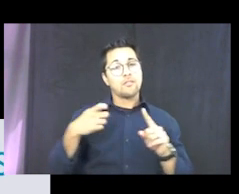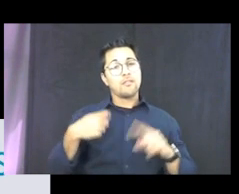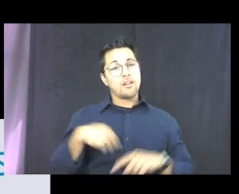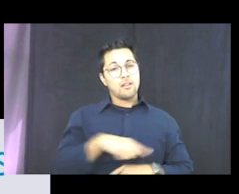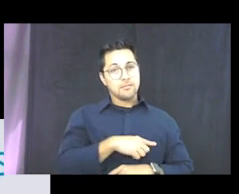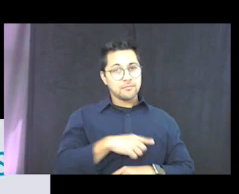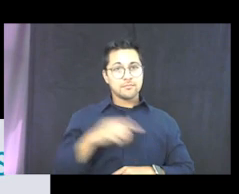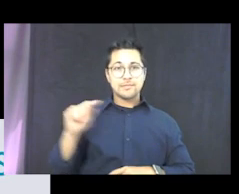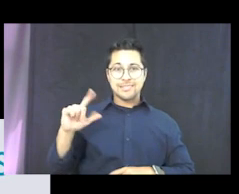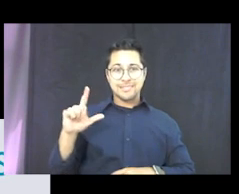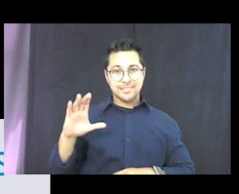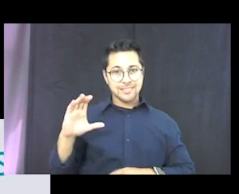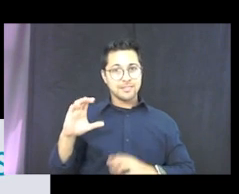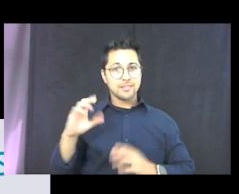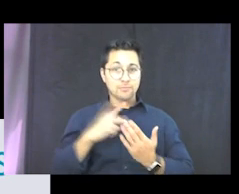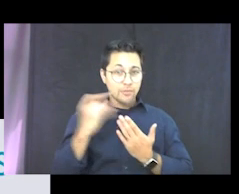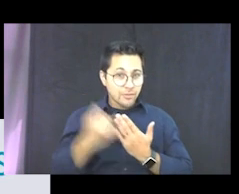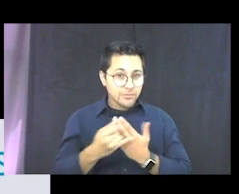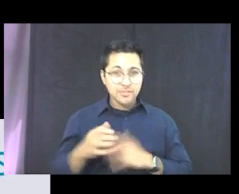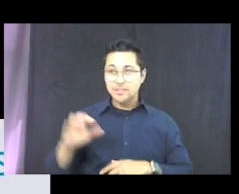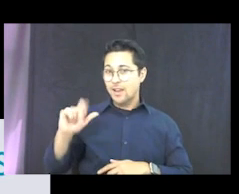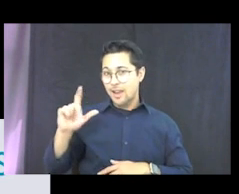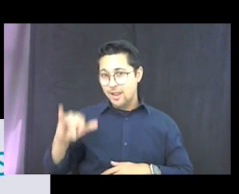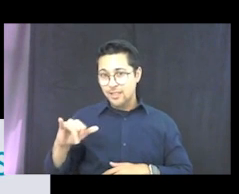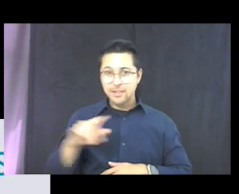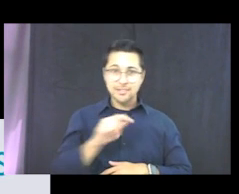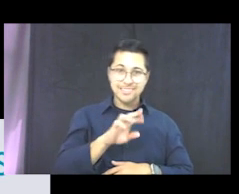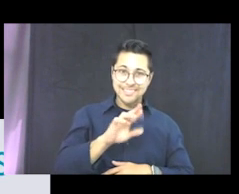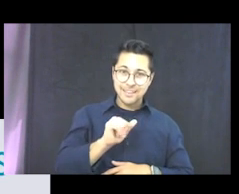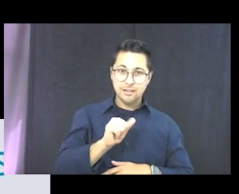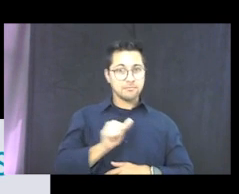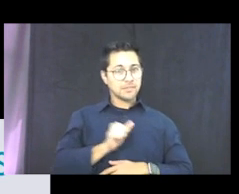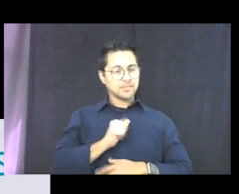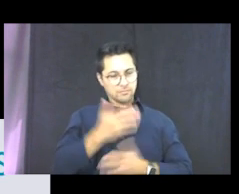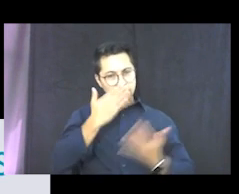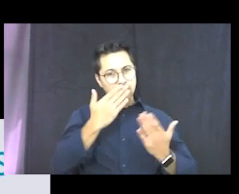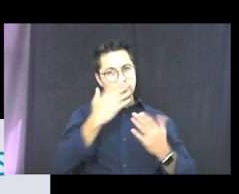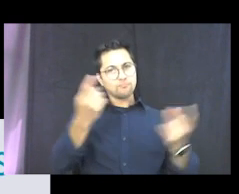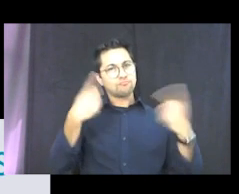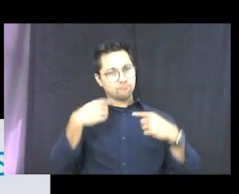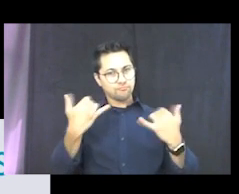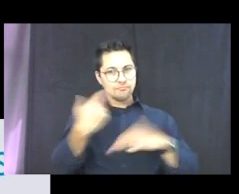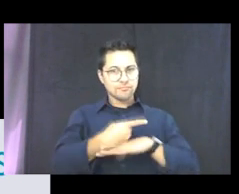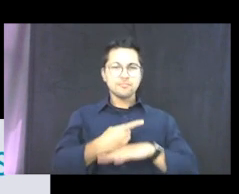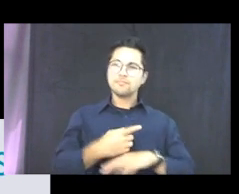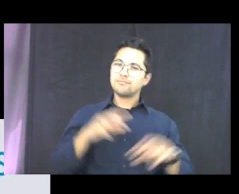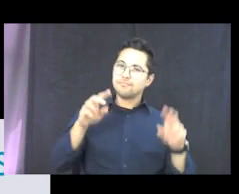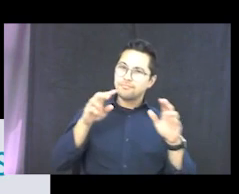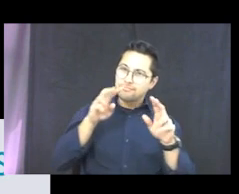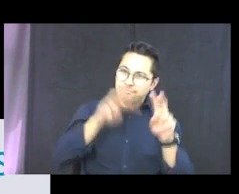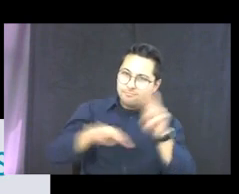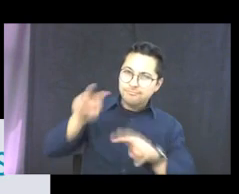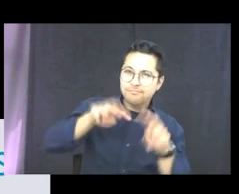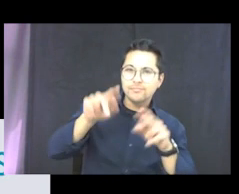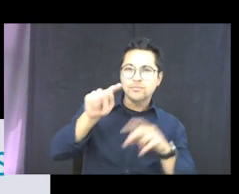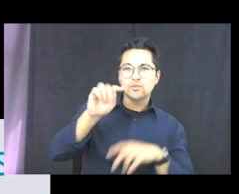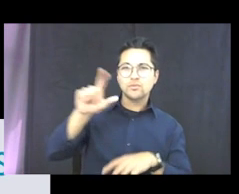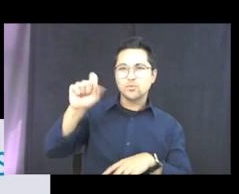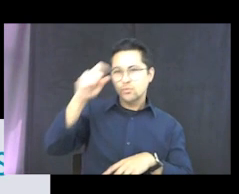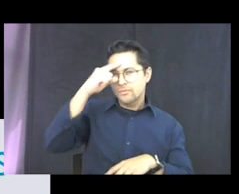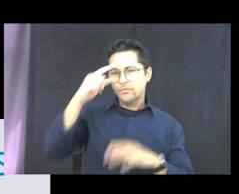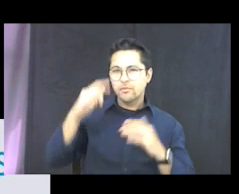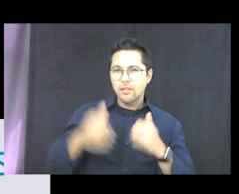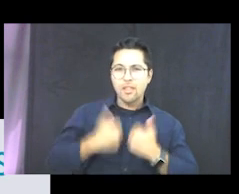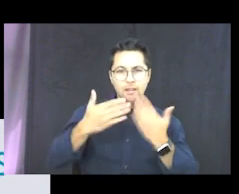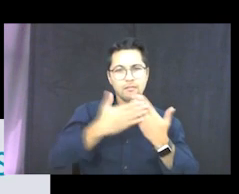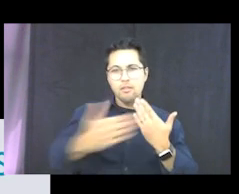the TLC project, Allie, Tara, and I would like to thank you for joining us today to explore tools for lifelong learners.